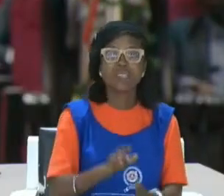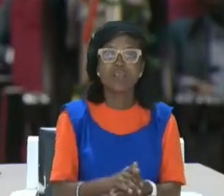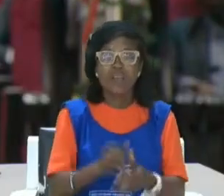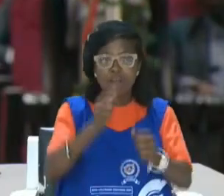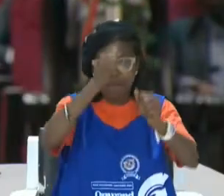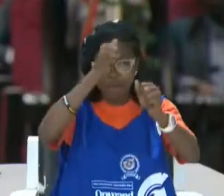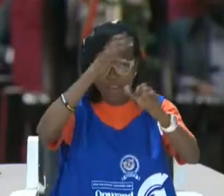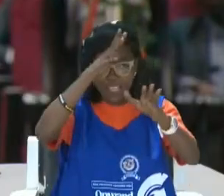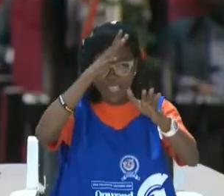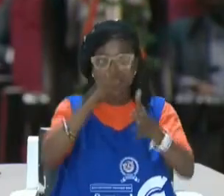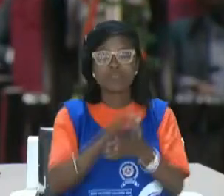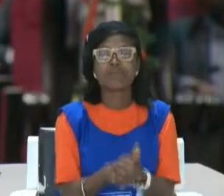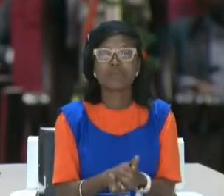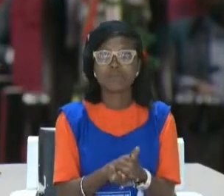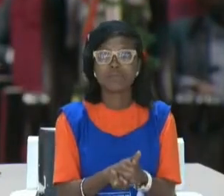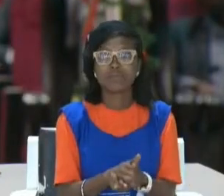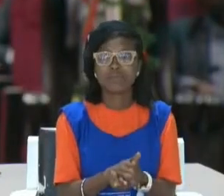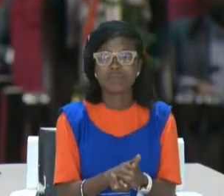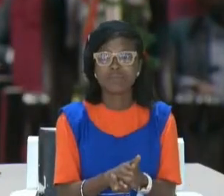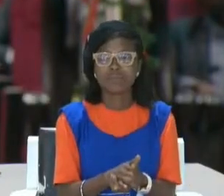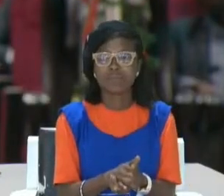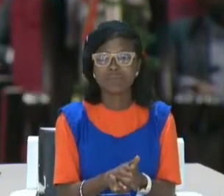Father,